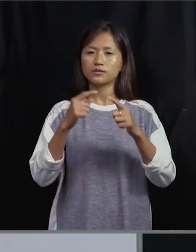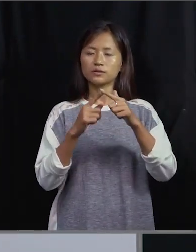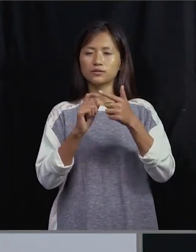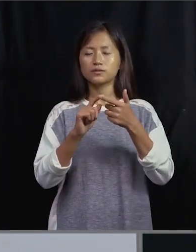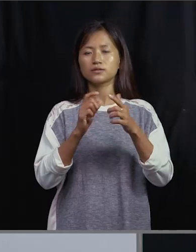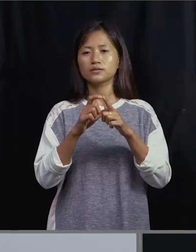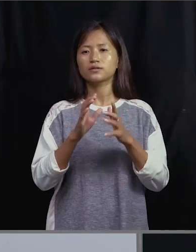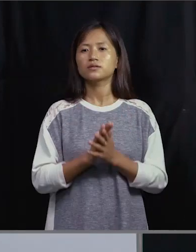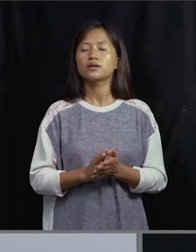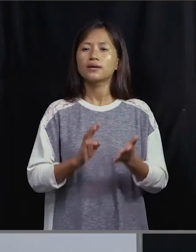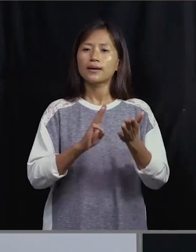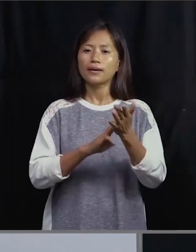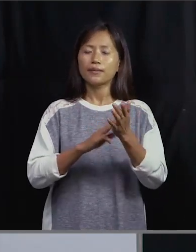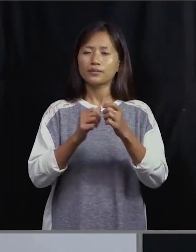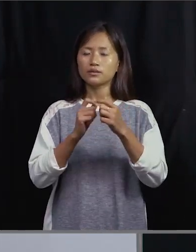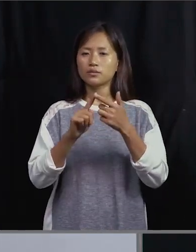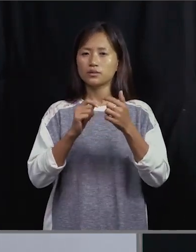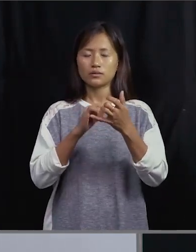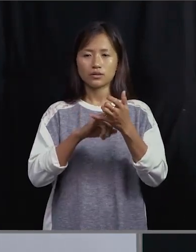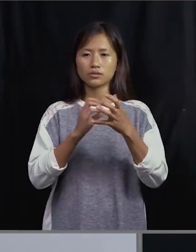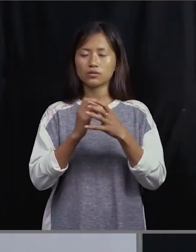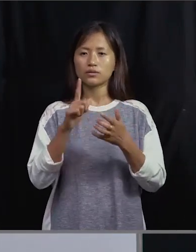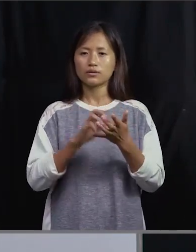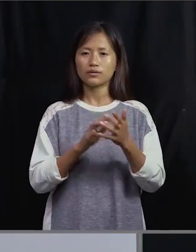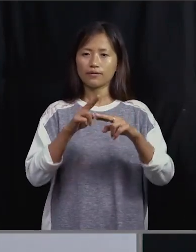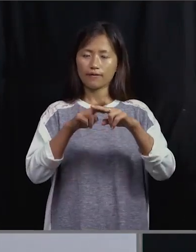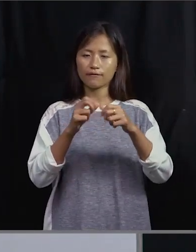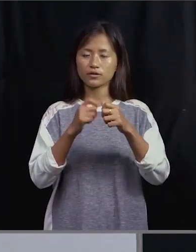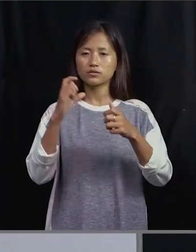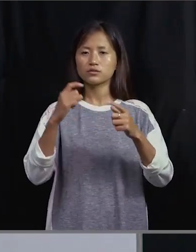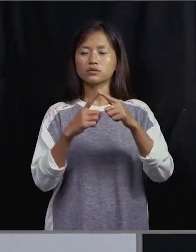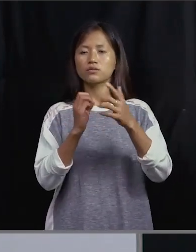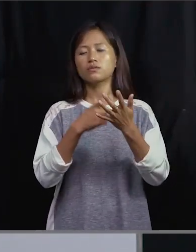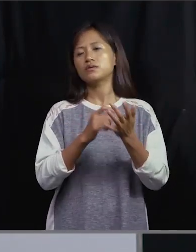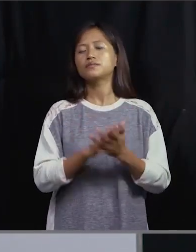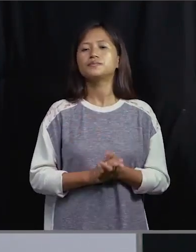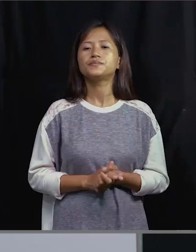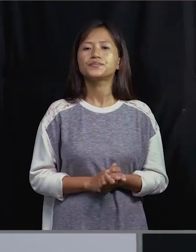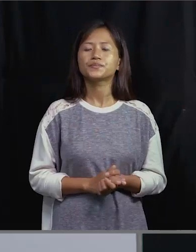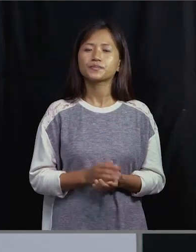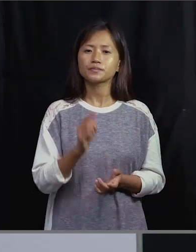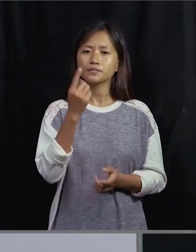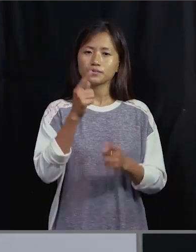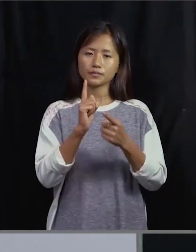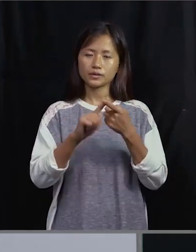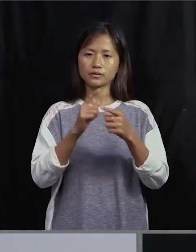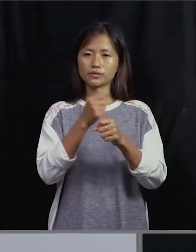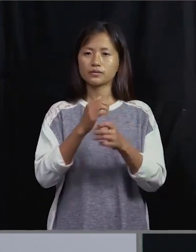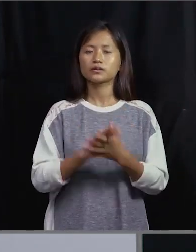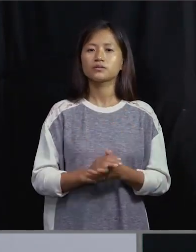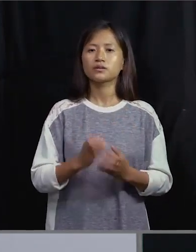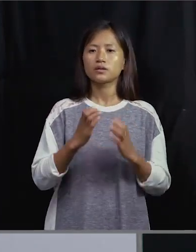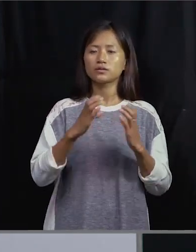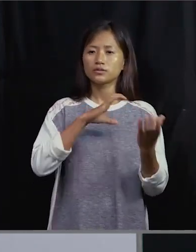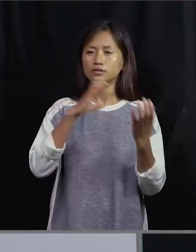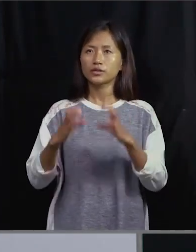have miscellaneous factor. Miscellaneous factor, it comes in so many forms. I'll just cite one example.